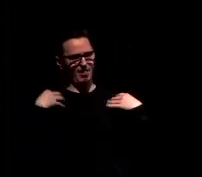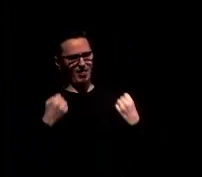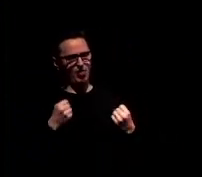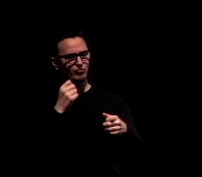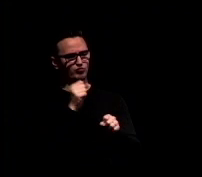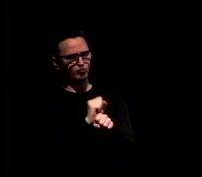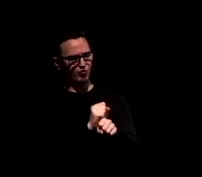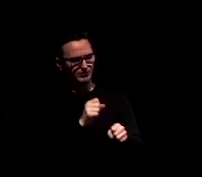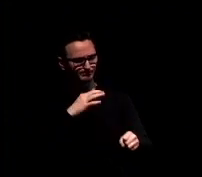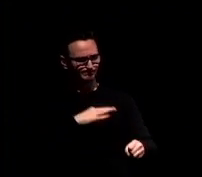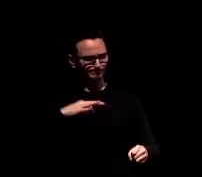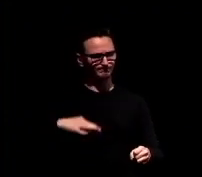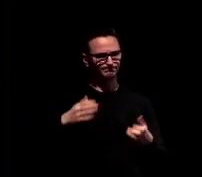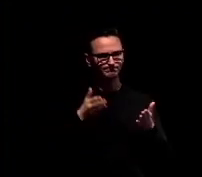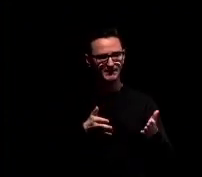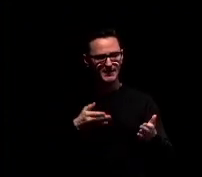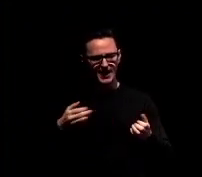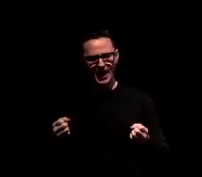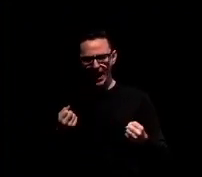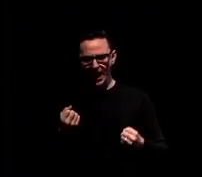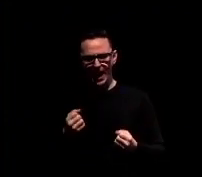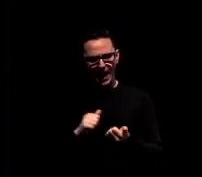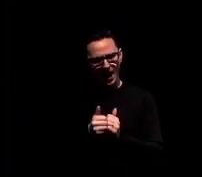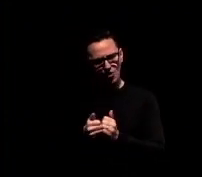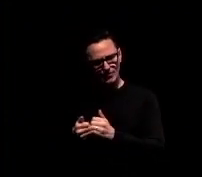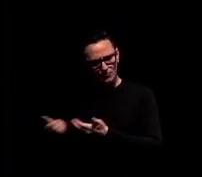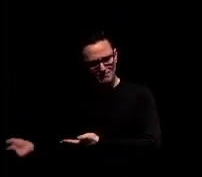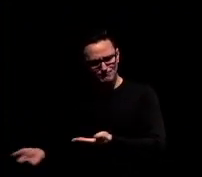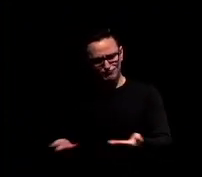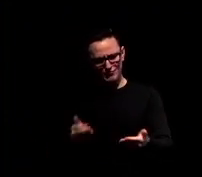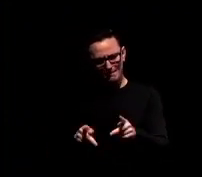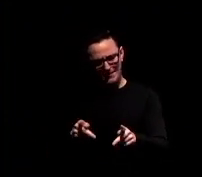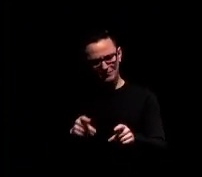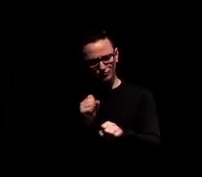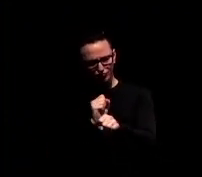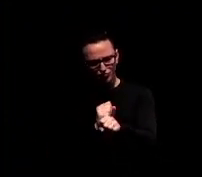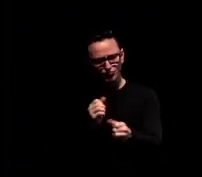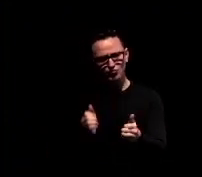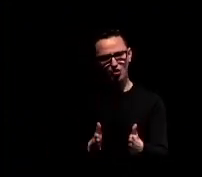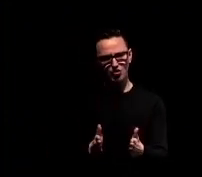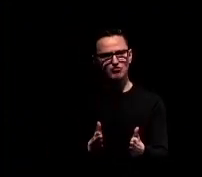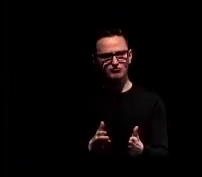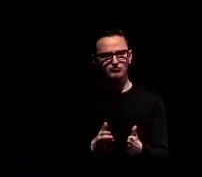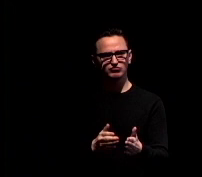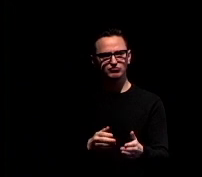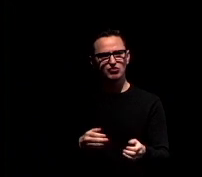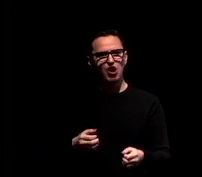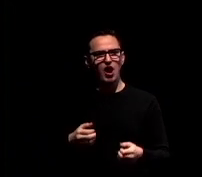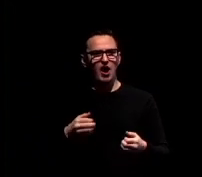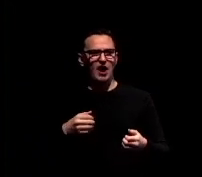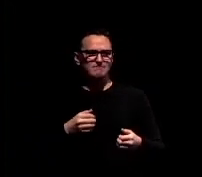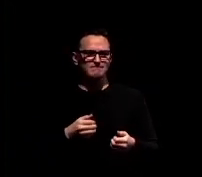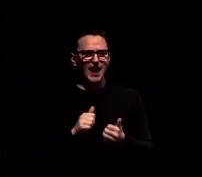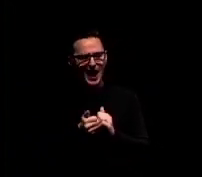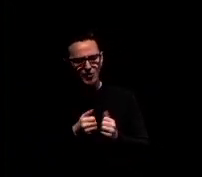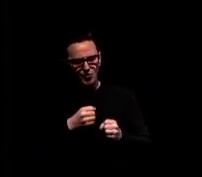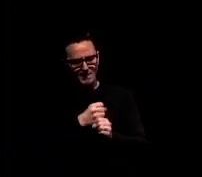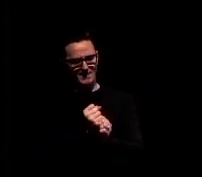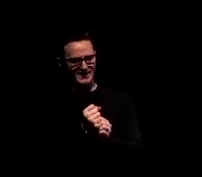more people into the field, how do we make sure that they're learning the right things in their education, and how do we create a more diverse